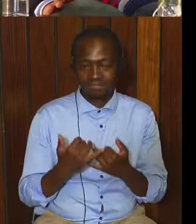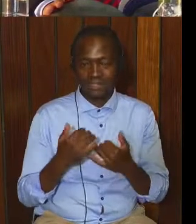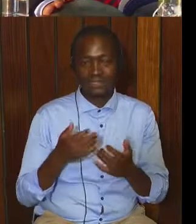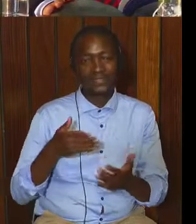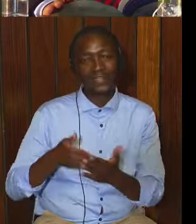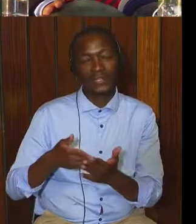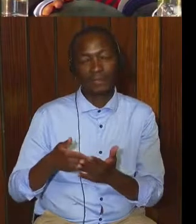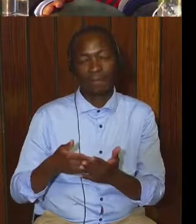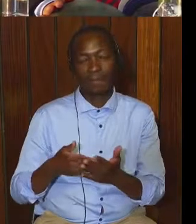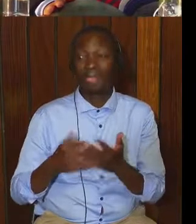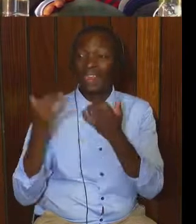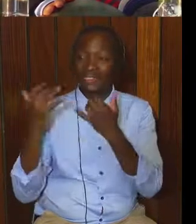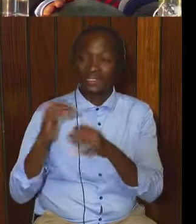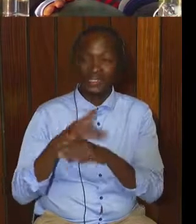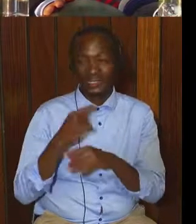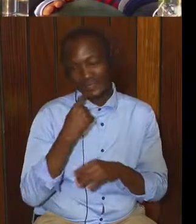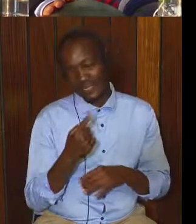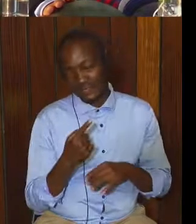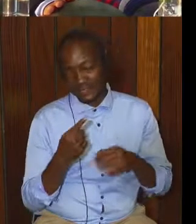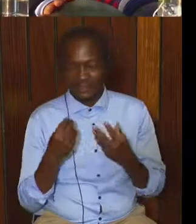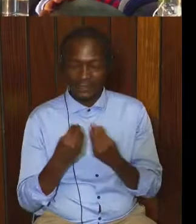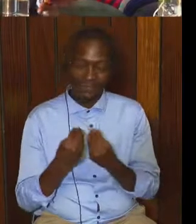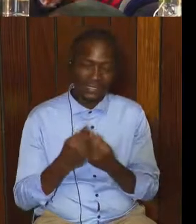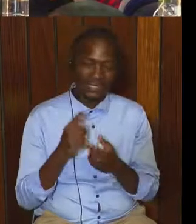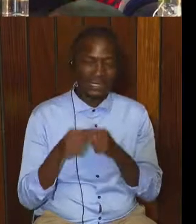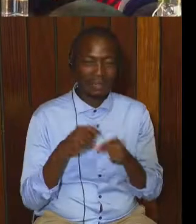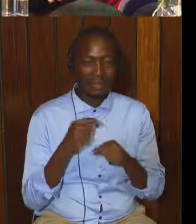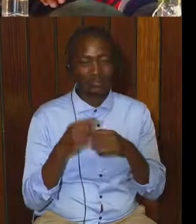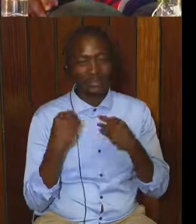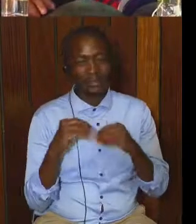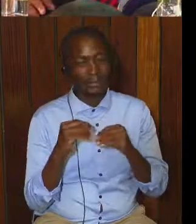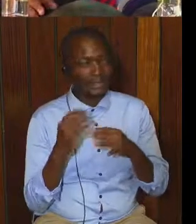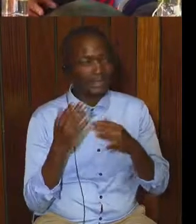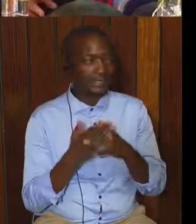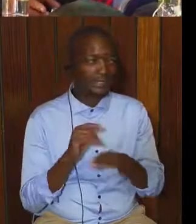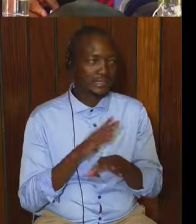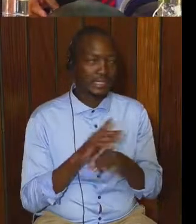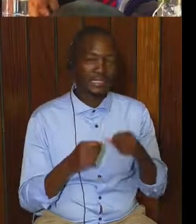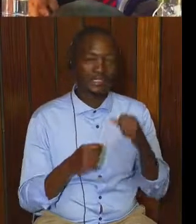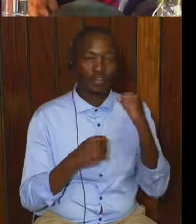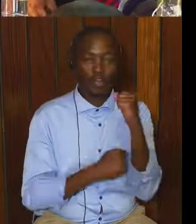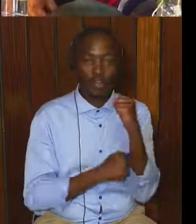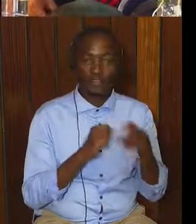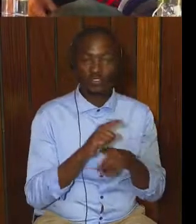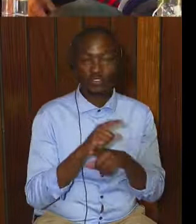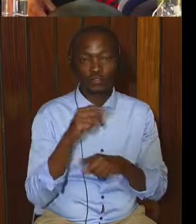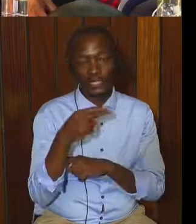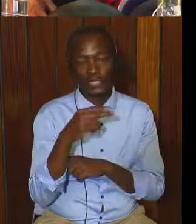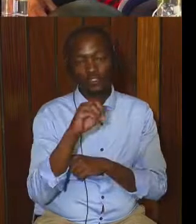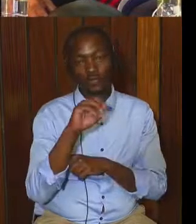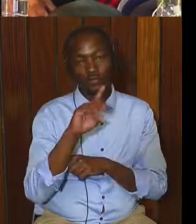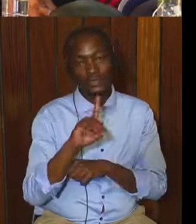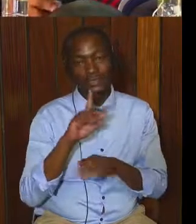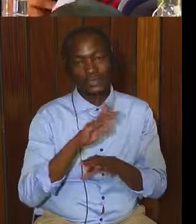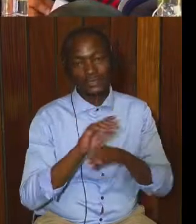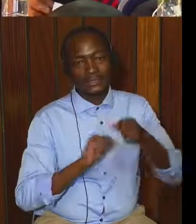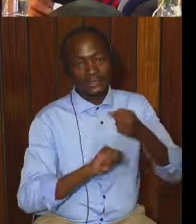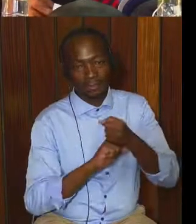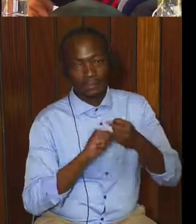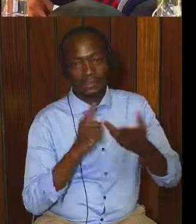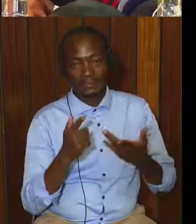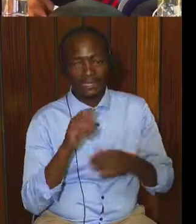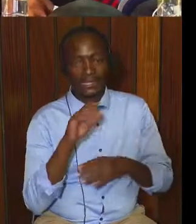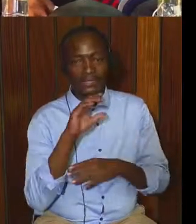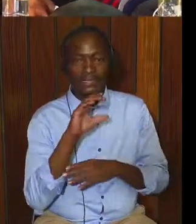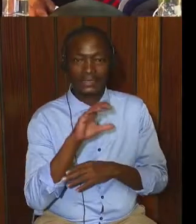raised a number of concerns with the business case. The Office of the HOD, supported by the CEO